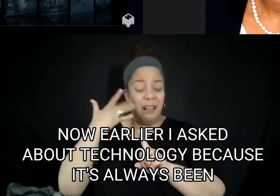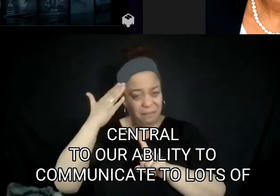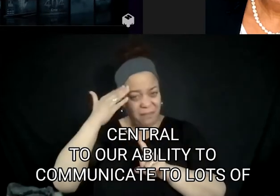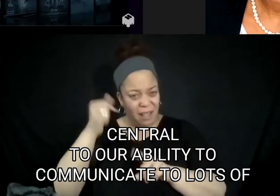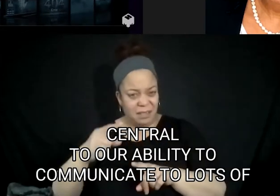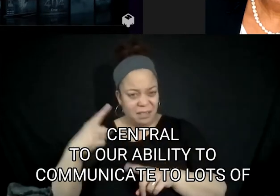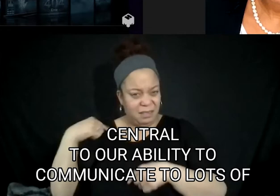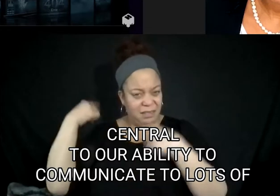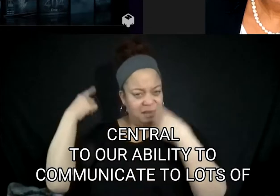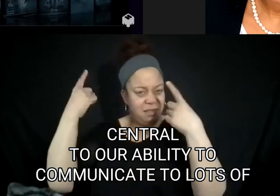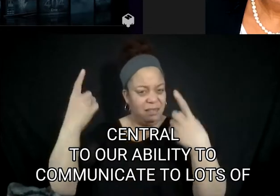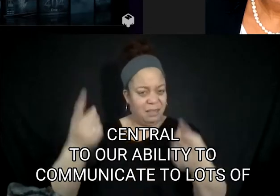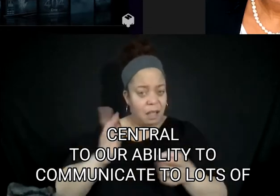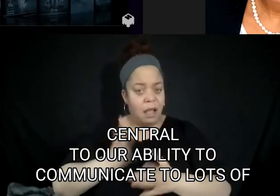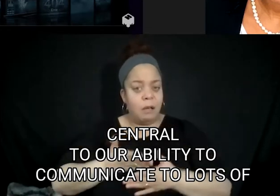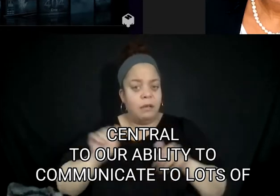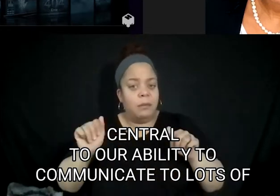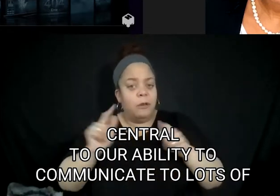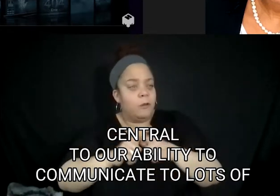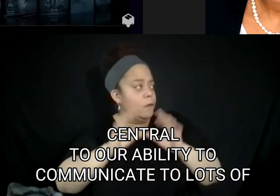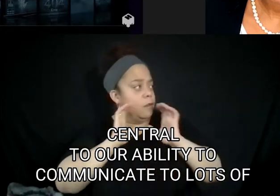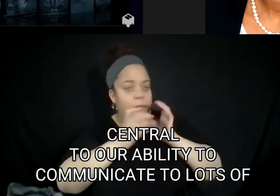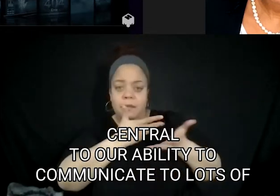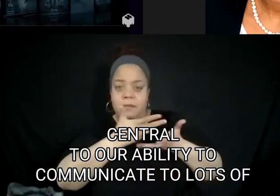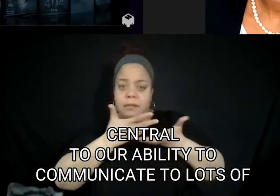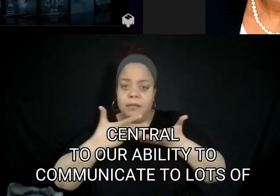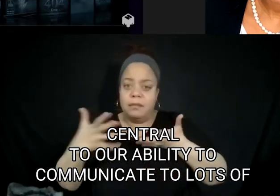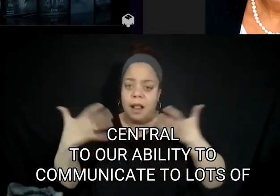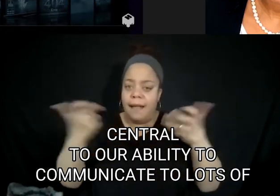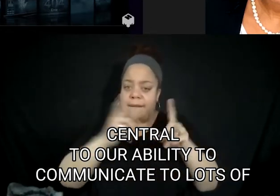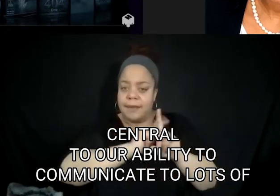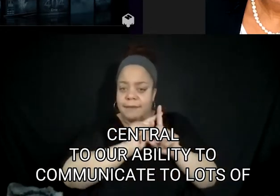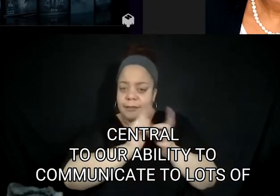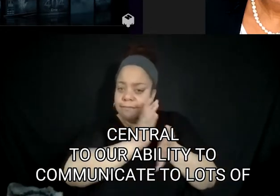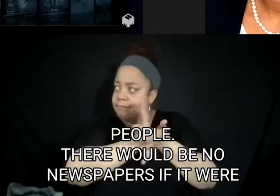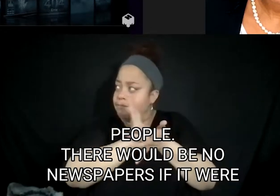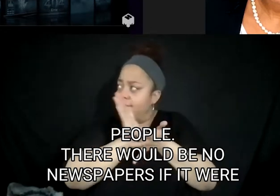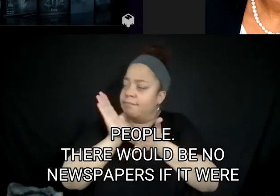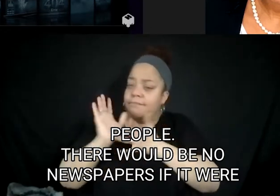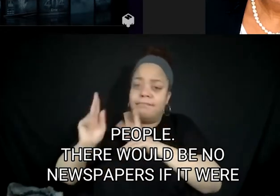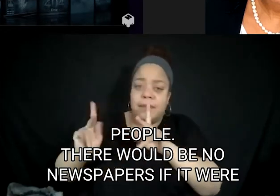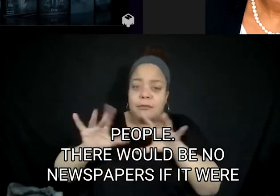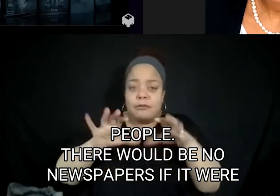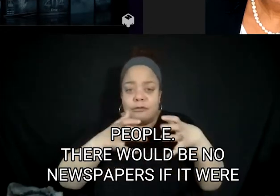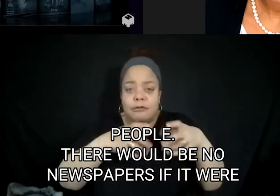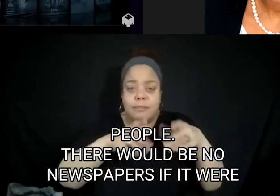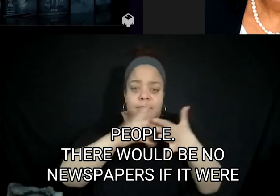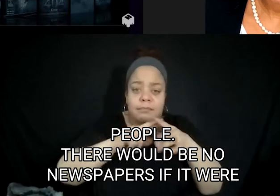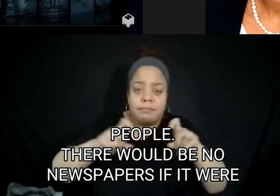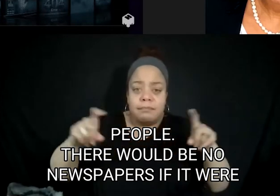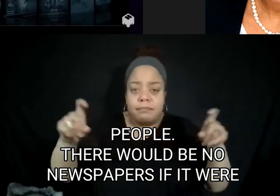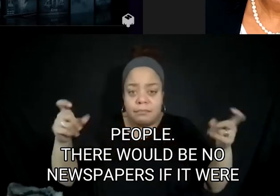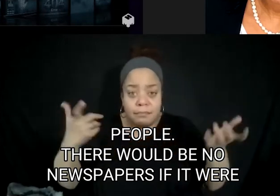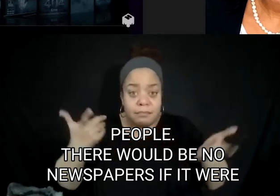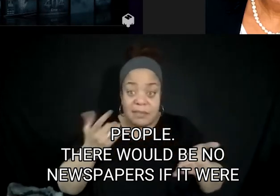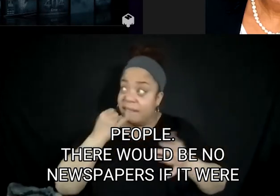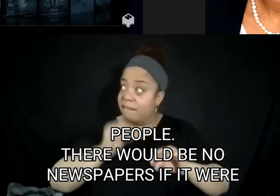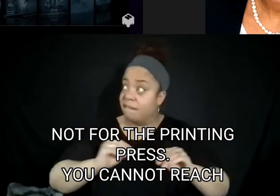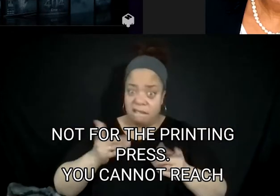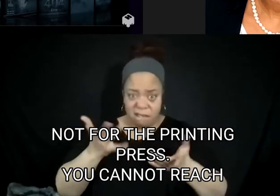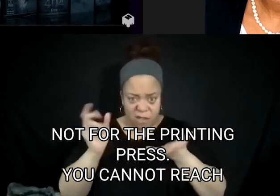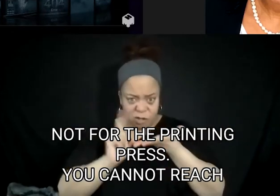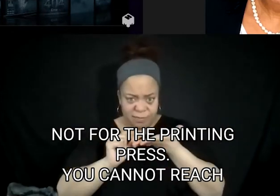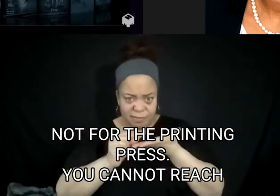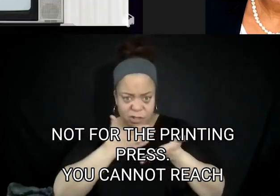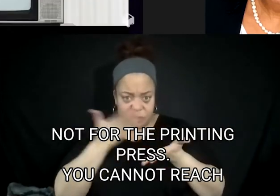no newspapers if it were not for the printing press. You could not reach people through radio without a transmitter.